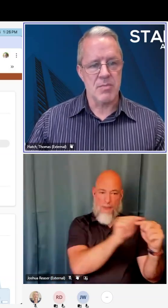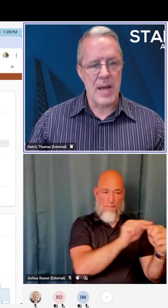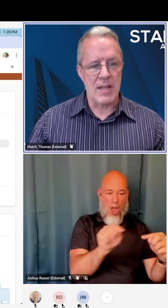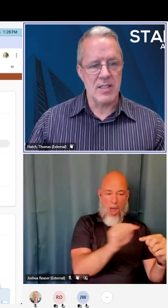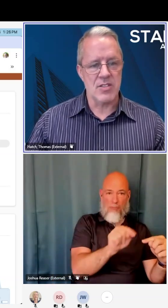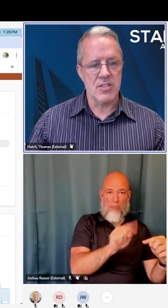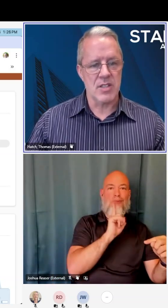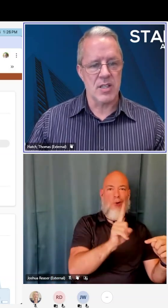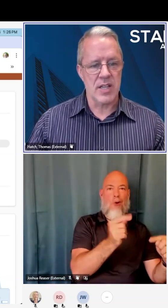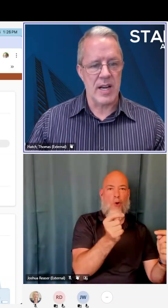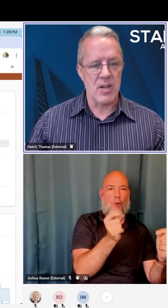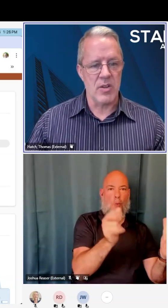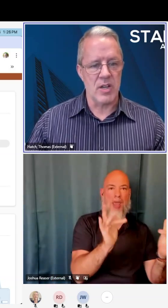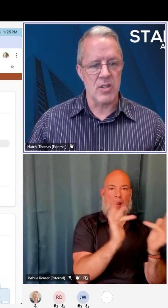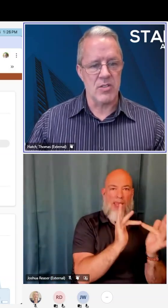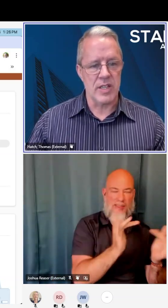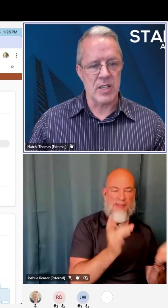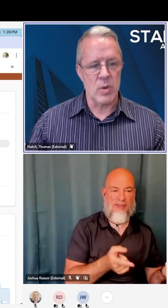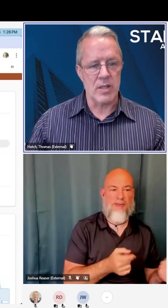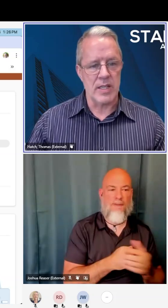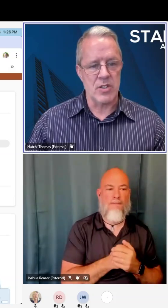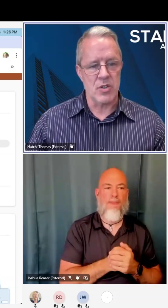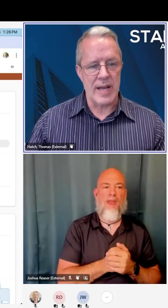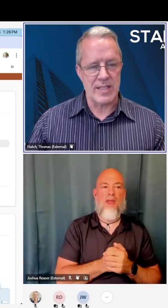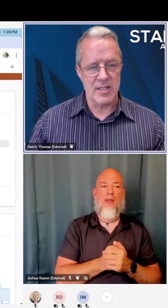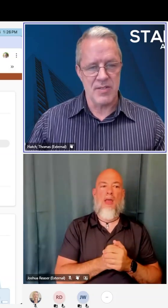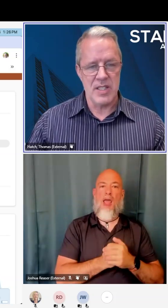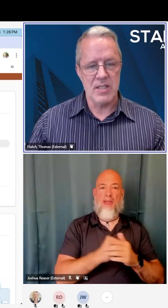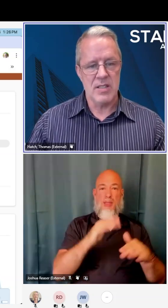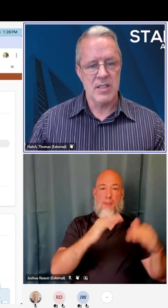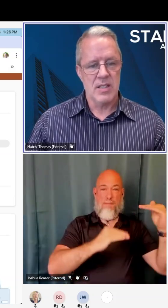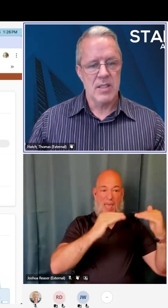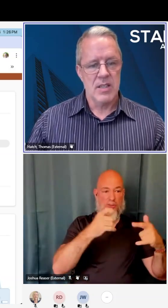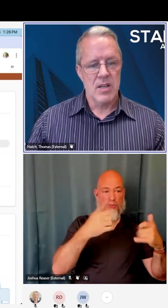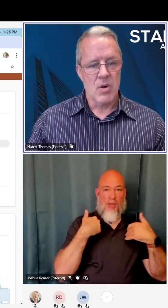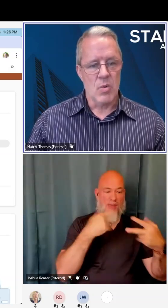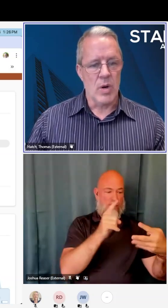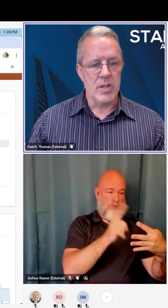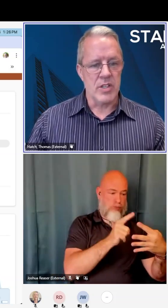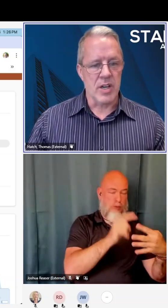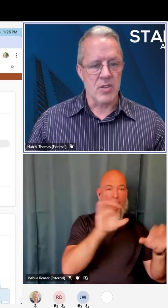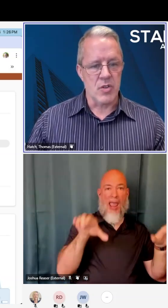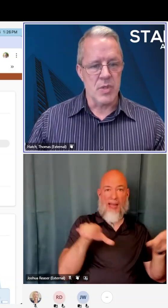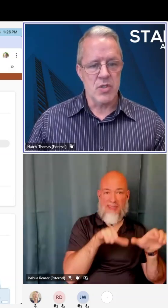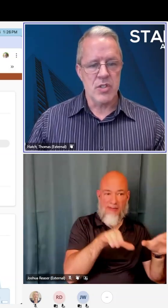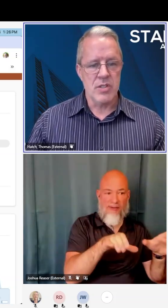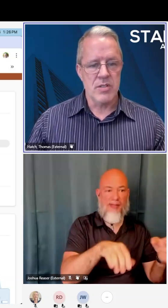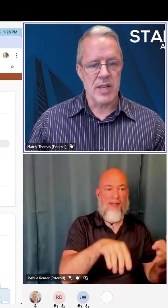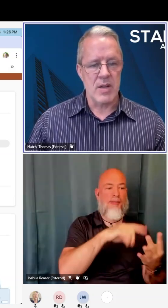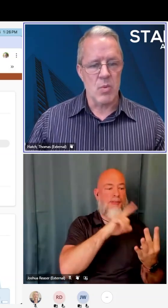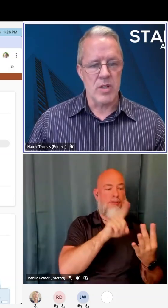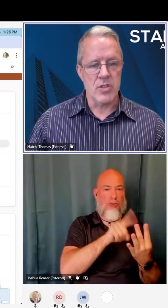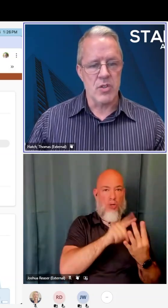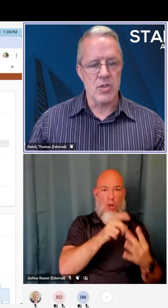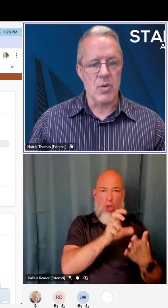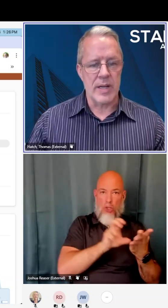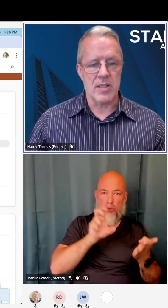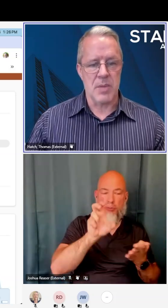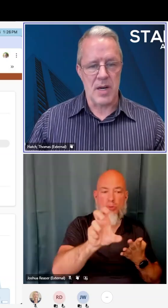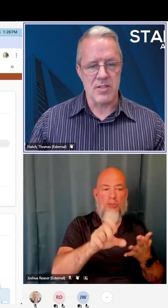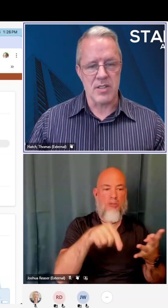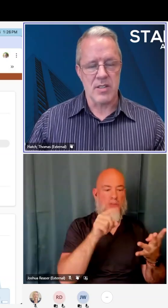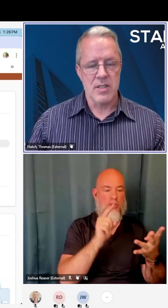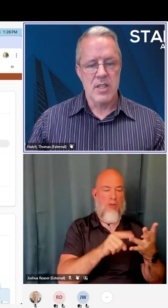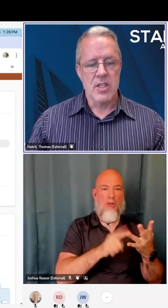On this balance tile, there is a quick link to activity, one to contributions, and one to